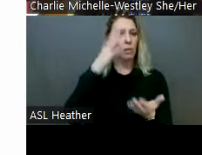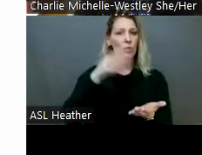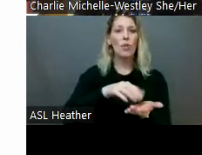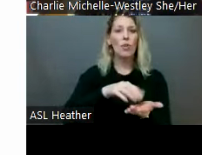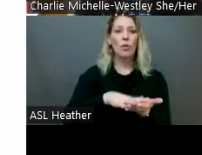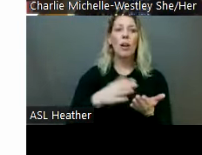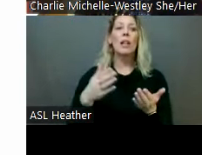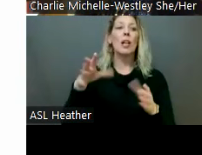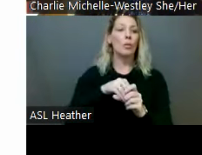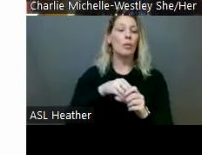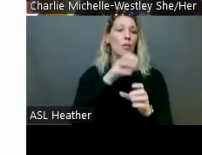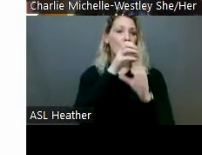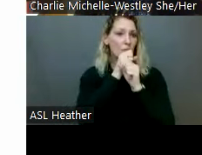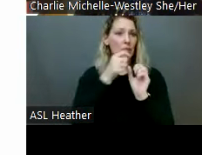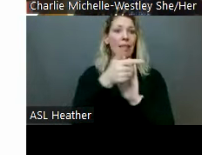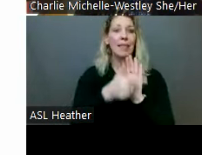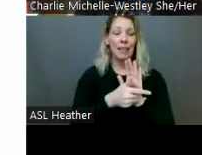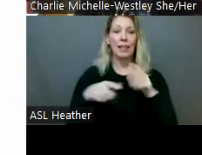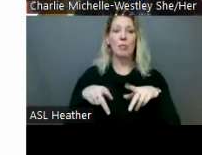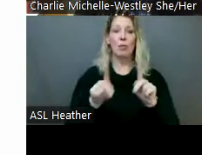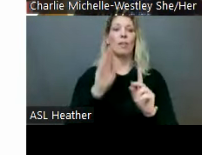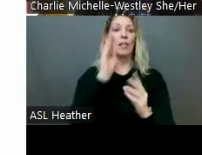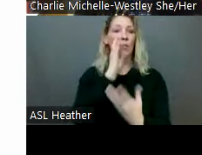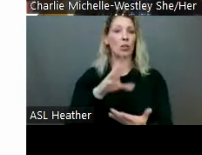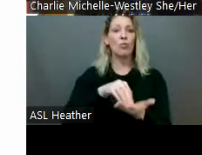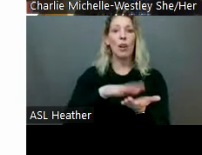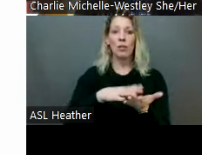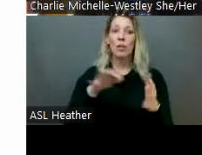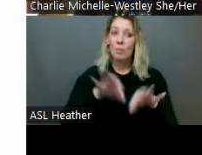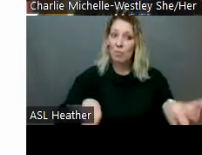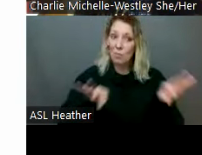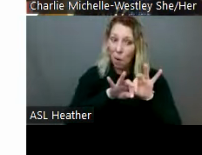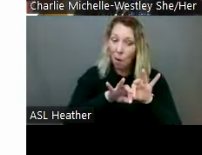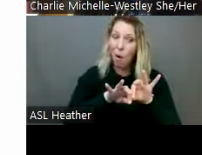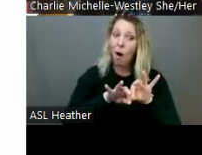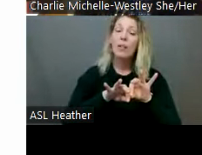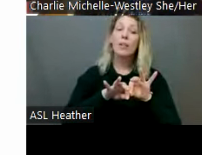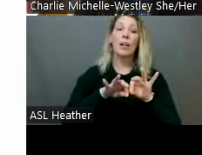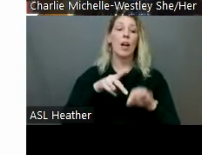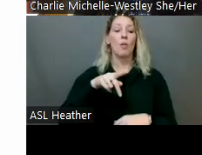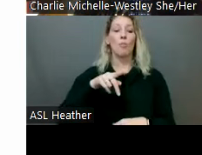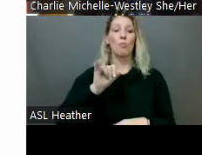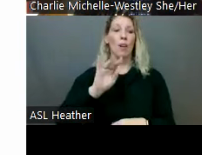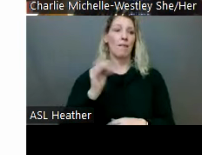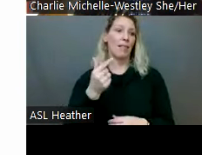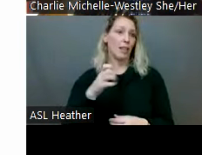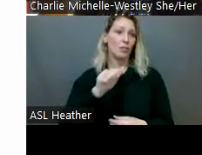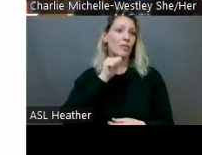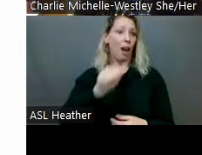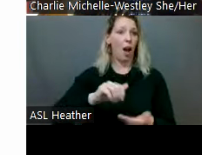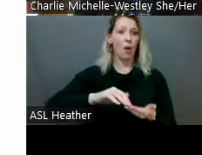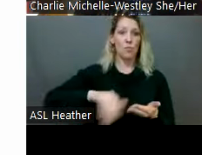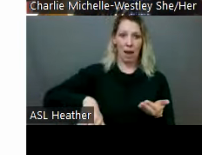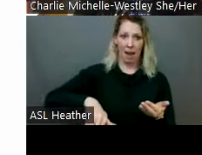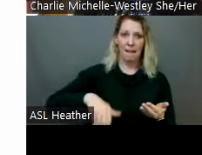including confidential and legally privileged information and records, so long as privilege is not waived as to third parties and police databases